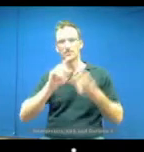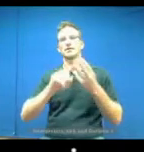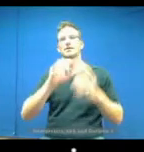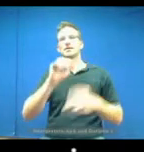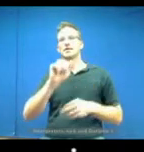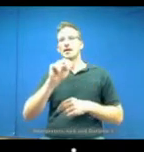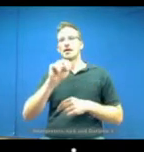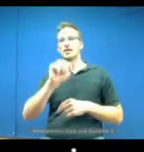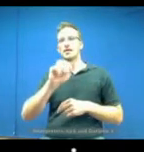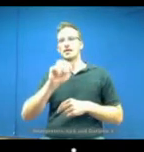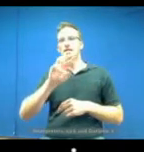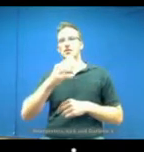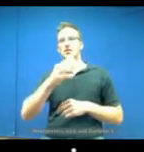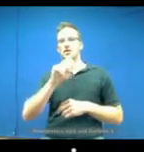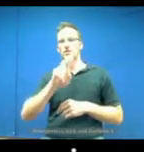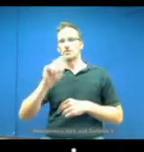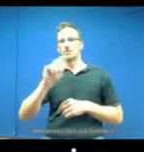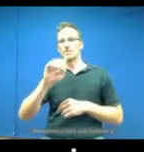Lilani Johnson,